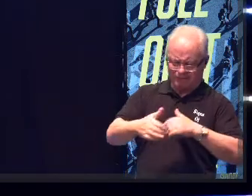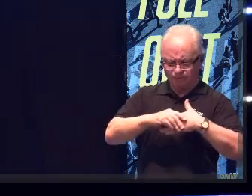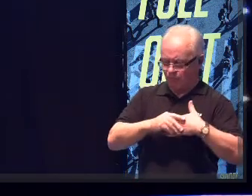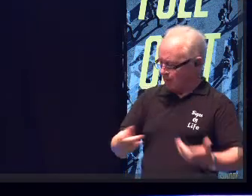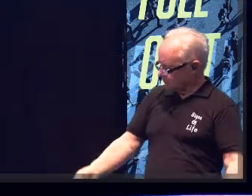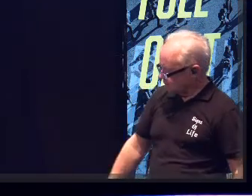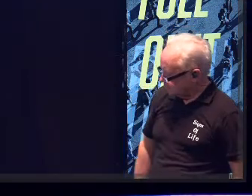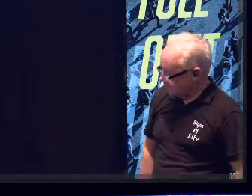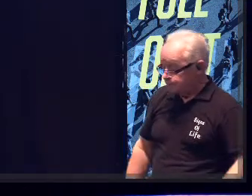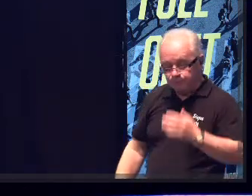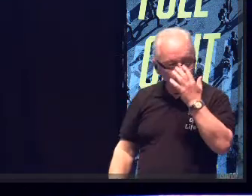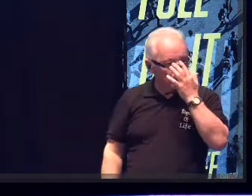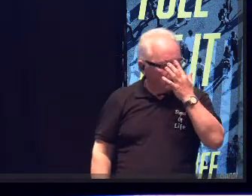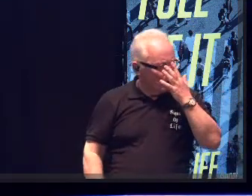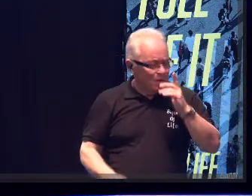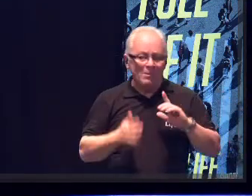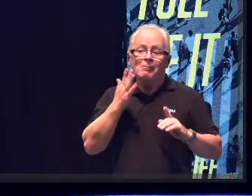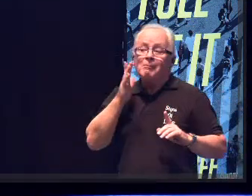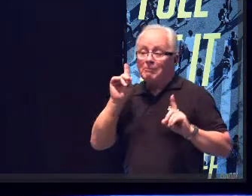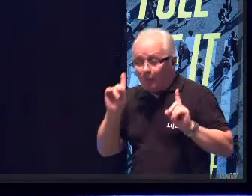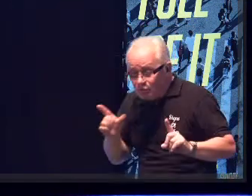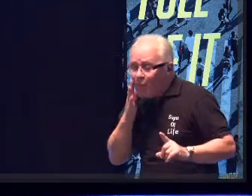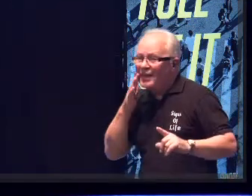homie. But when a storm comes,